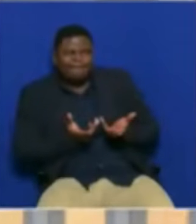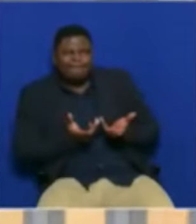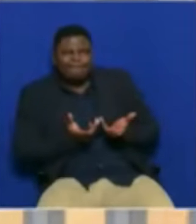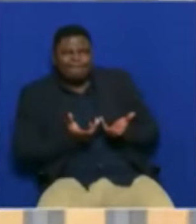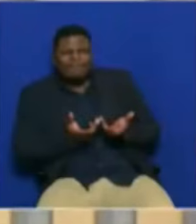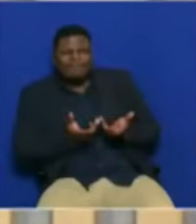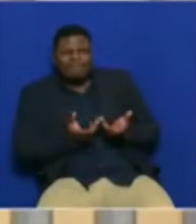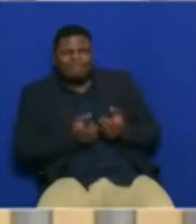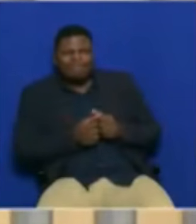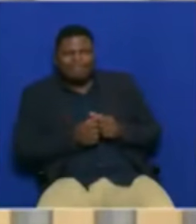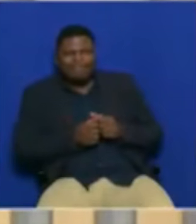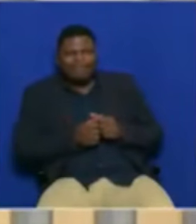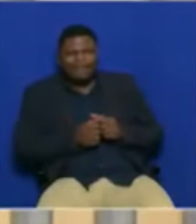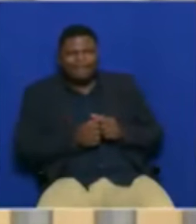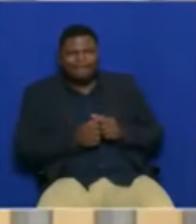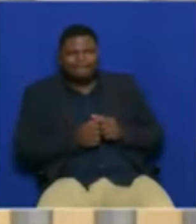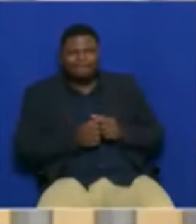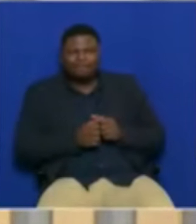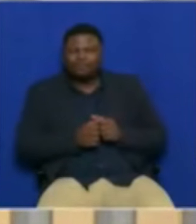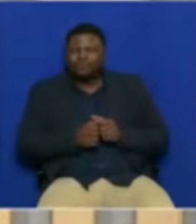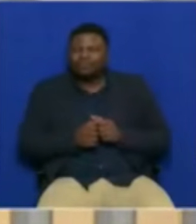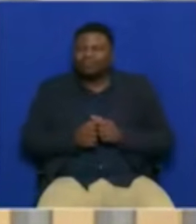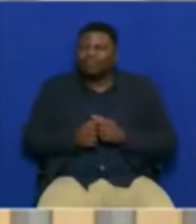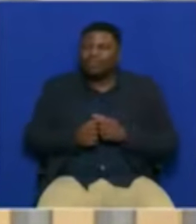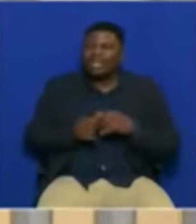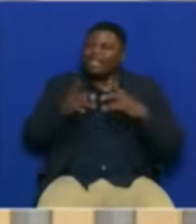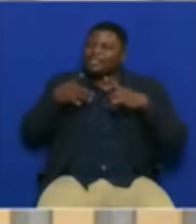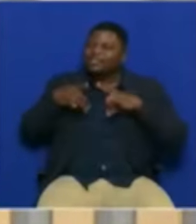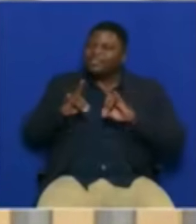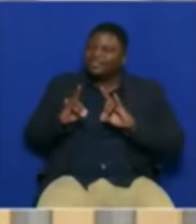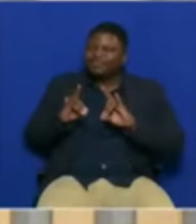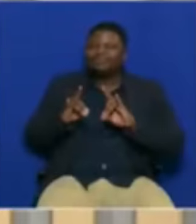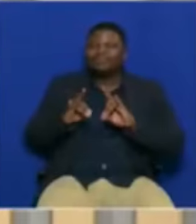Chair, Commissioners. Yes. The basis that I